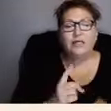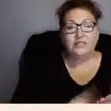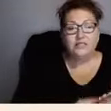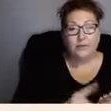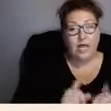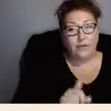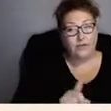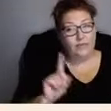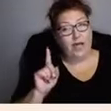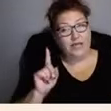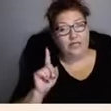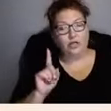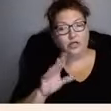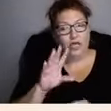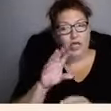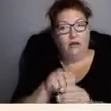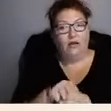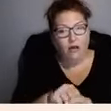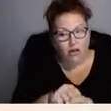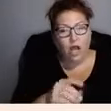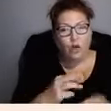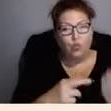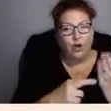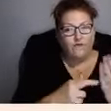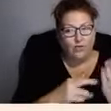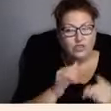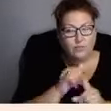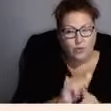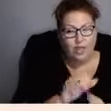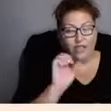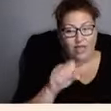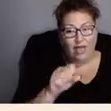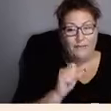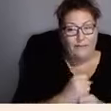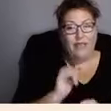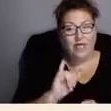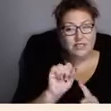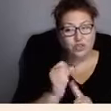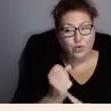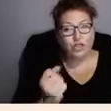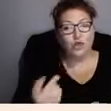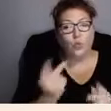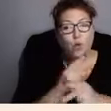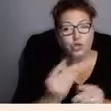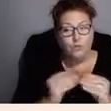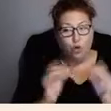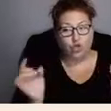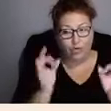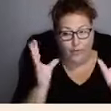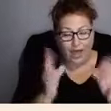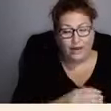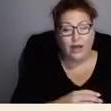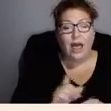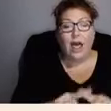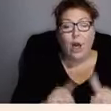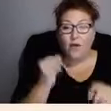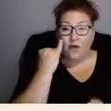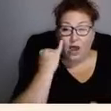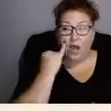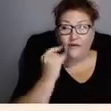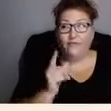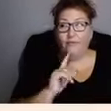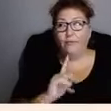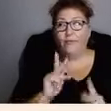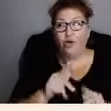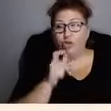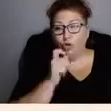into reinforcing the bullying. This can make the situation worse and more traumatic. However, if a bystander becomes an upstander,